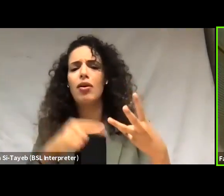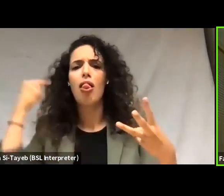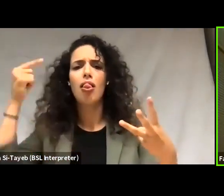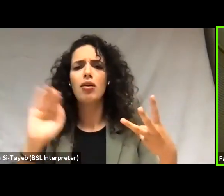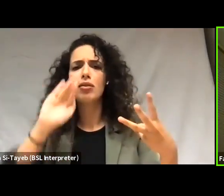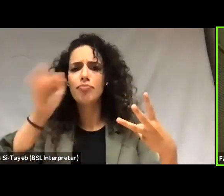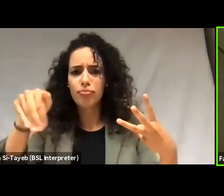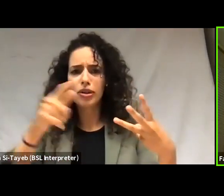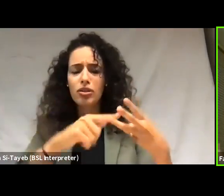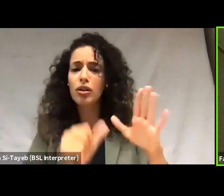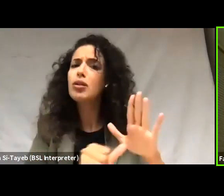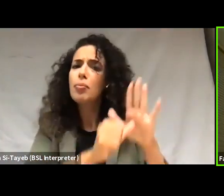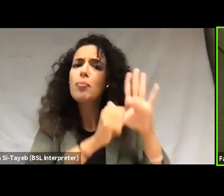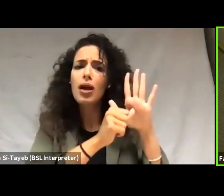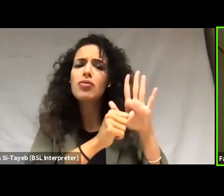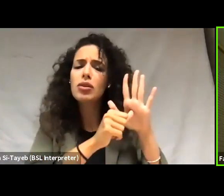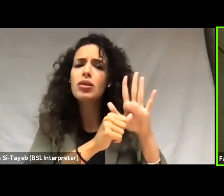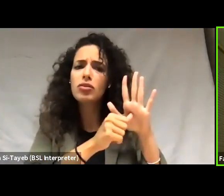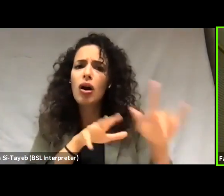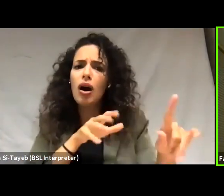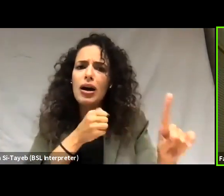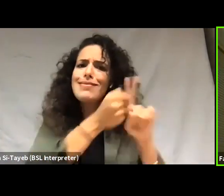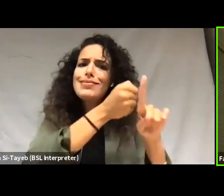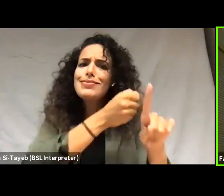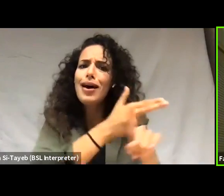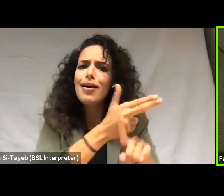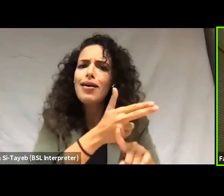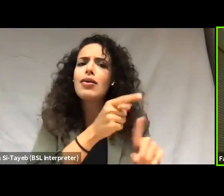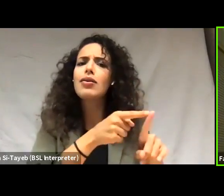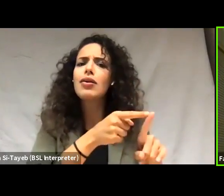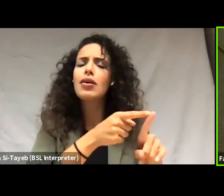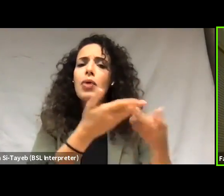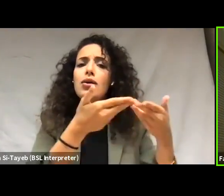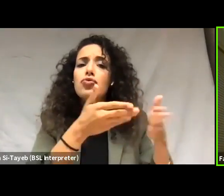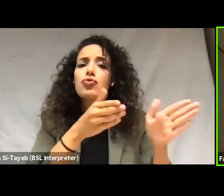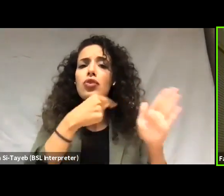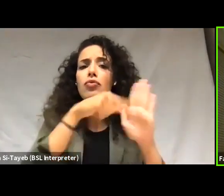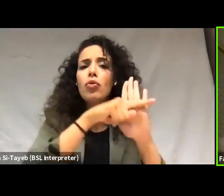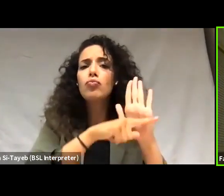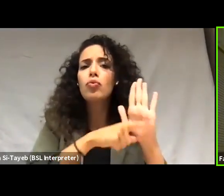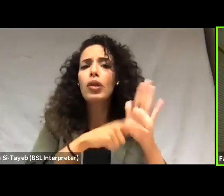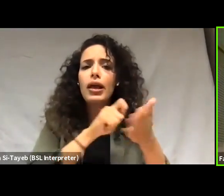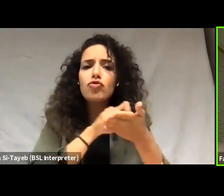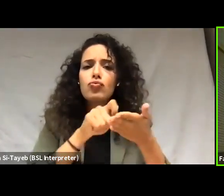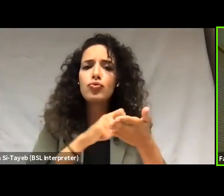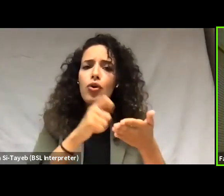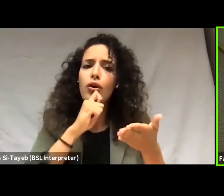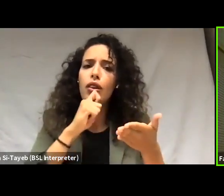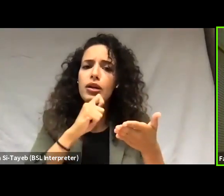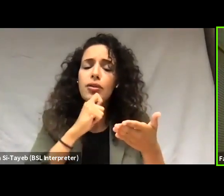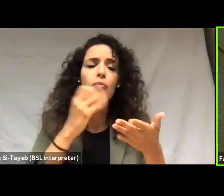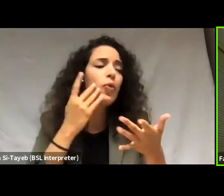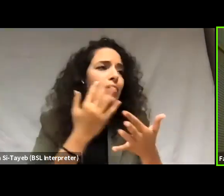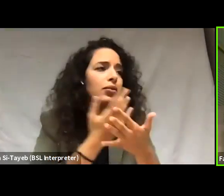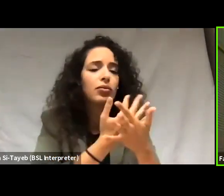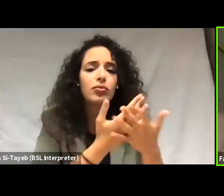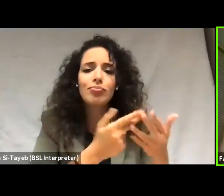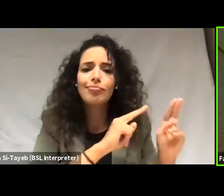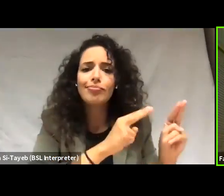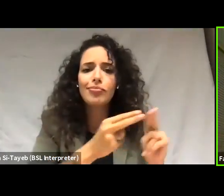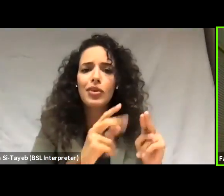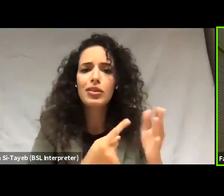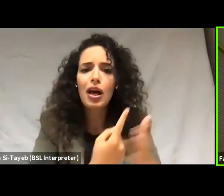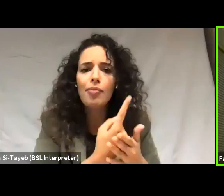the general rule in journalism is that when you have these attacks where a lot of deaths occur, you have